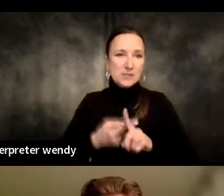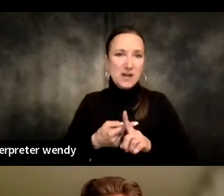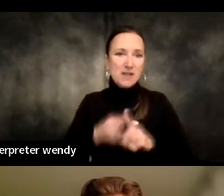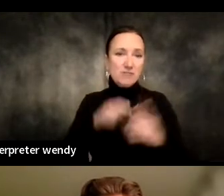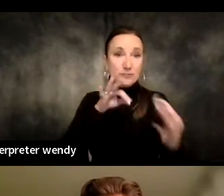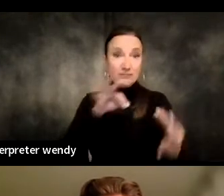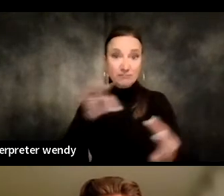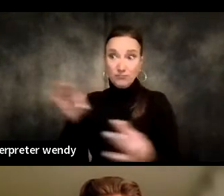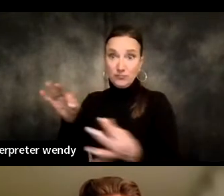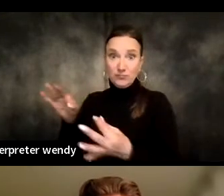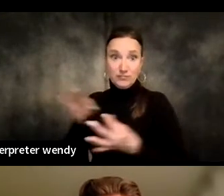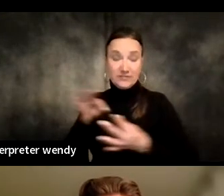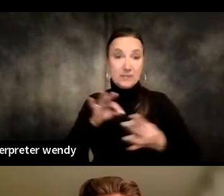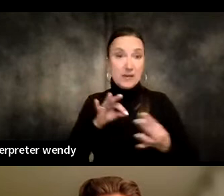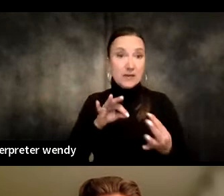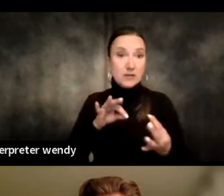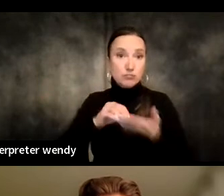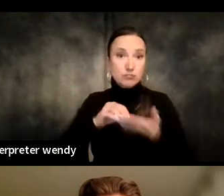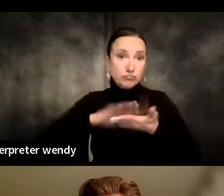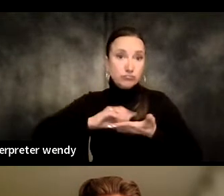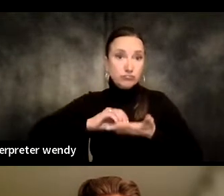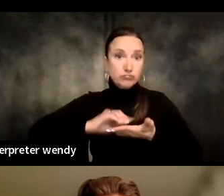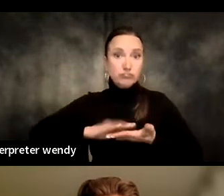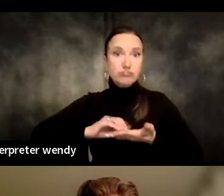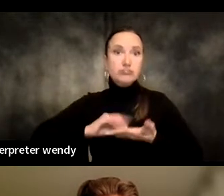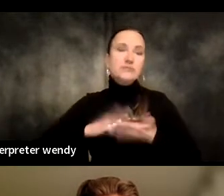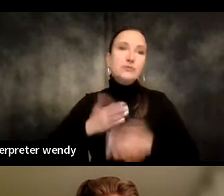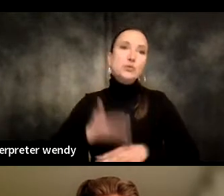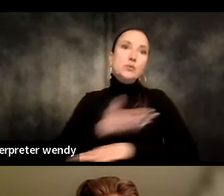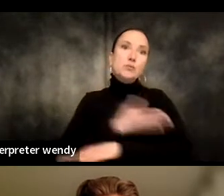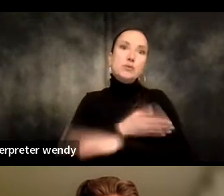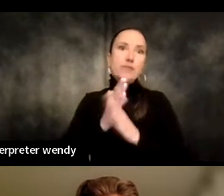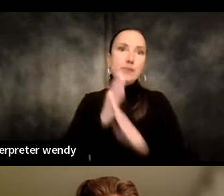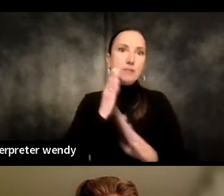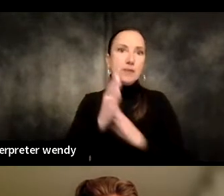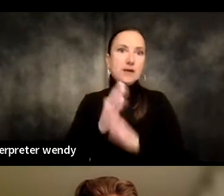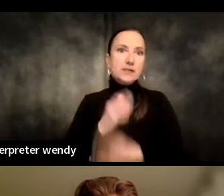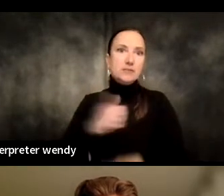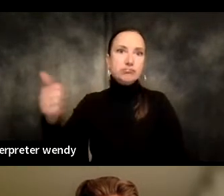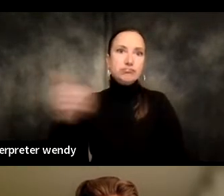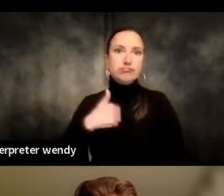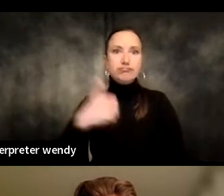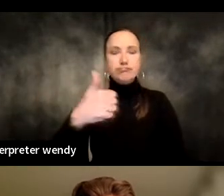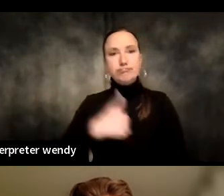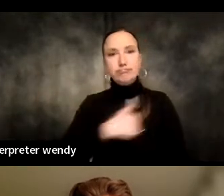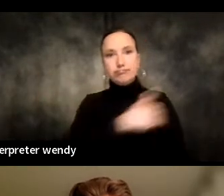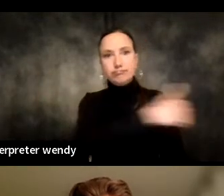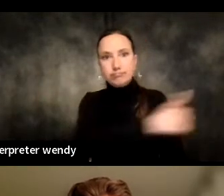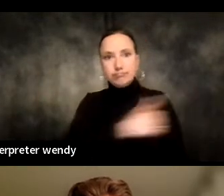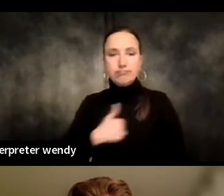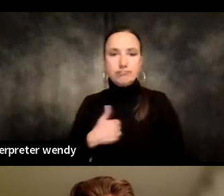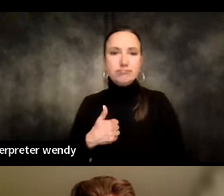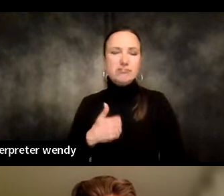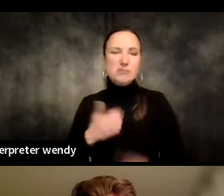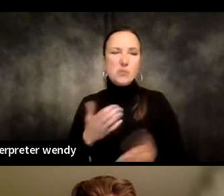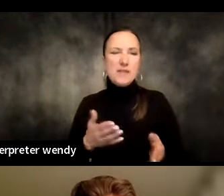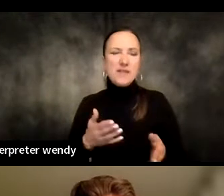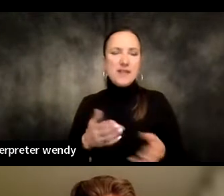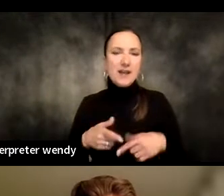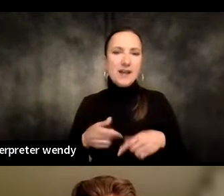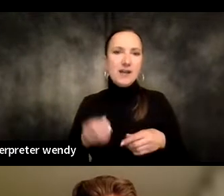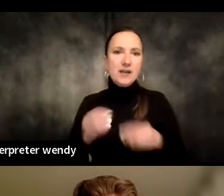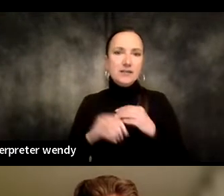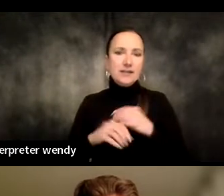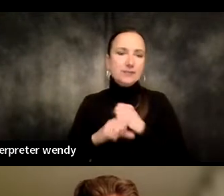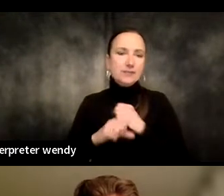feedback for WMATA's Better Bus Network to redesign the project when they release their proposals later this